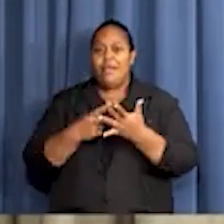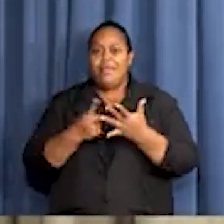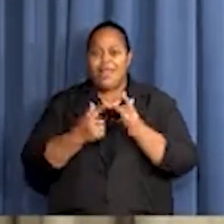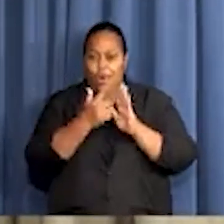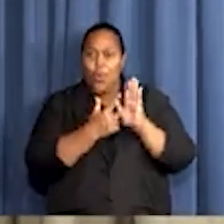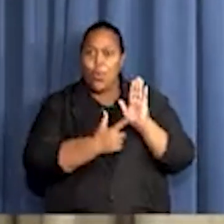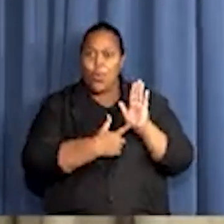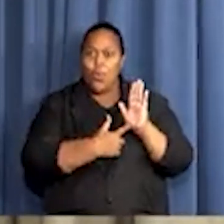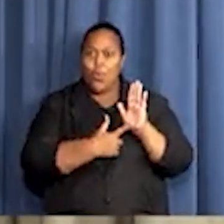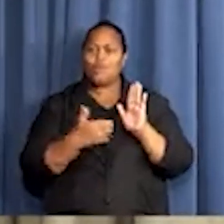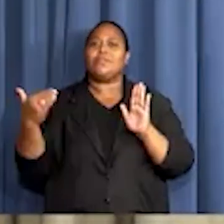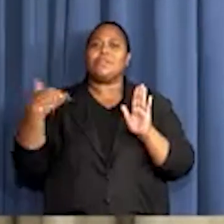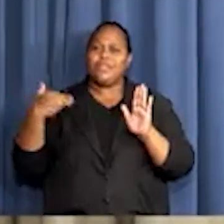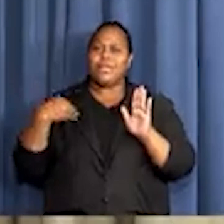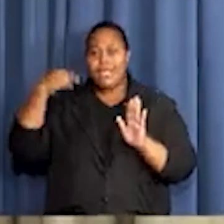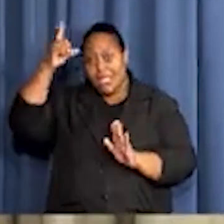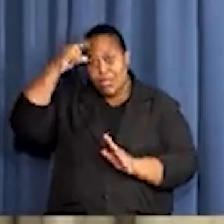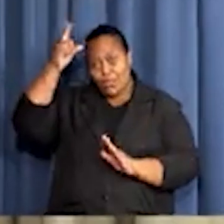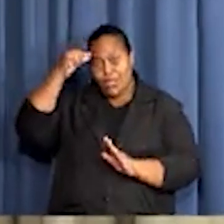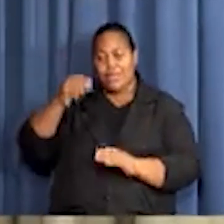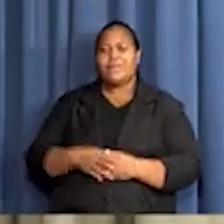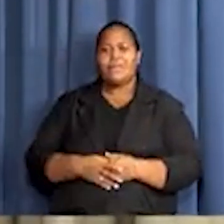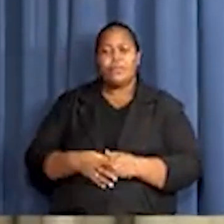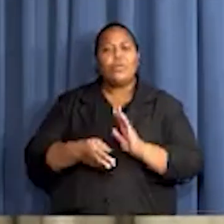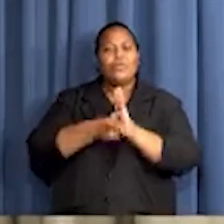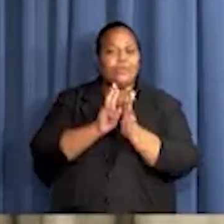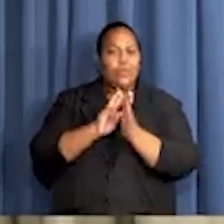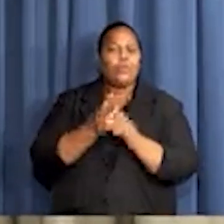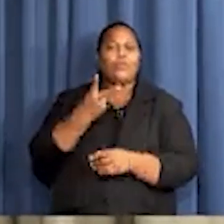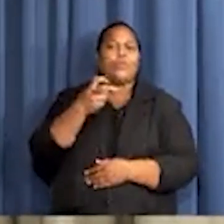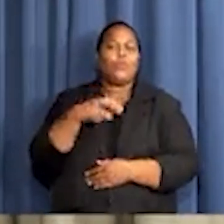legislation impacting the Itoke will be reviewed in the